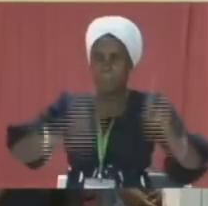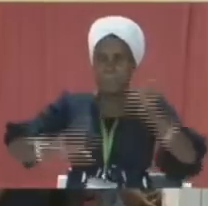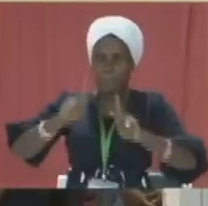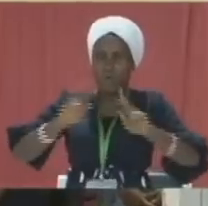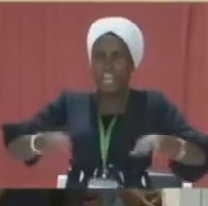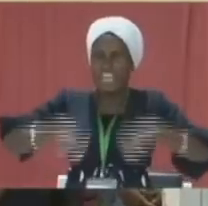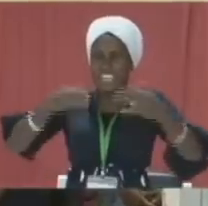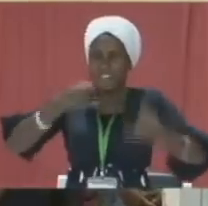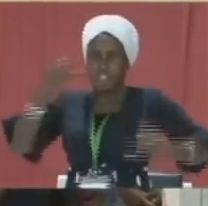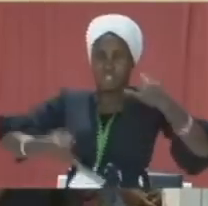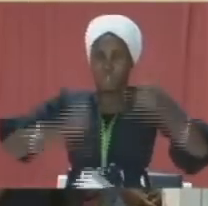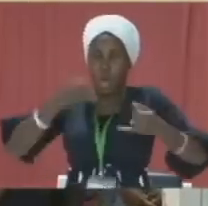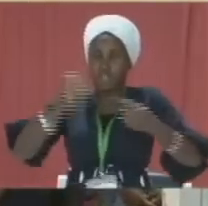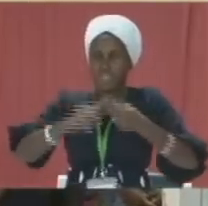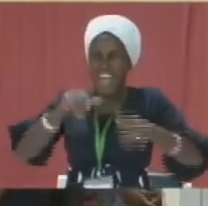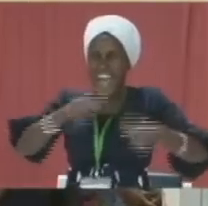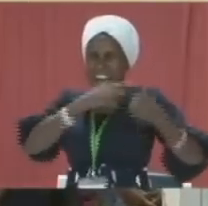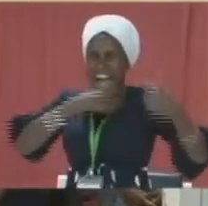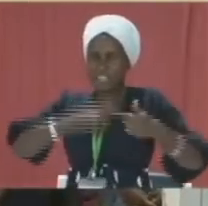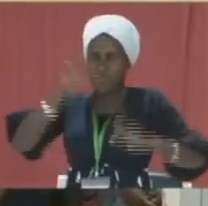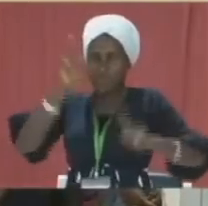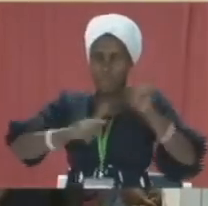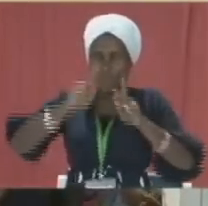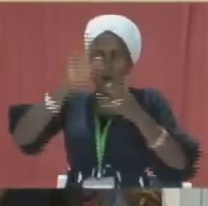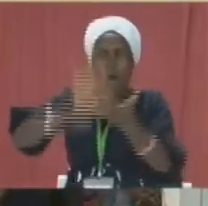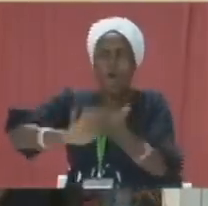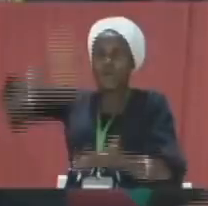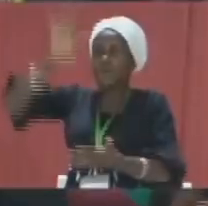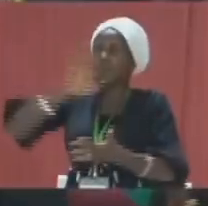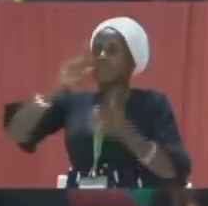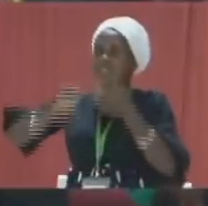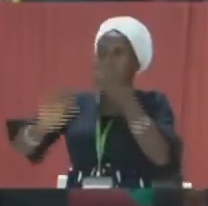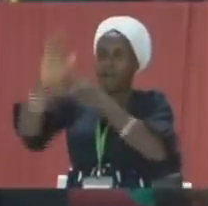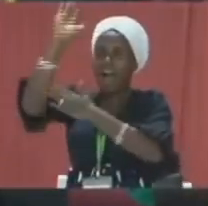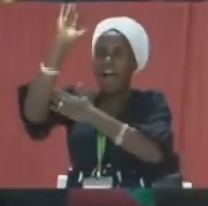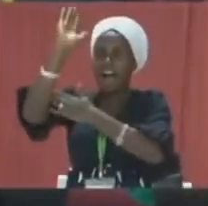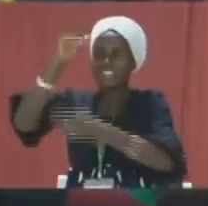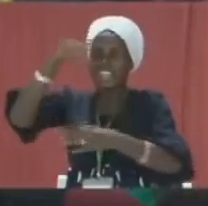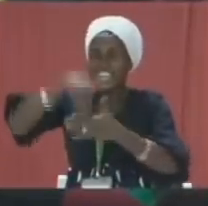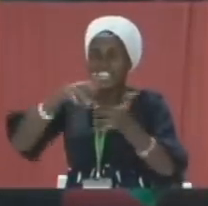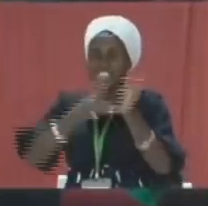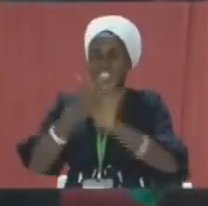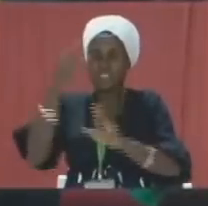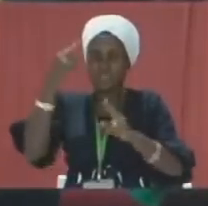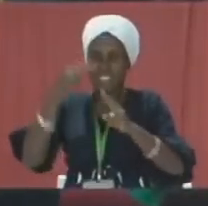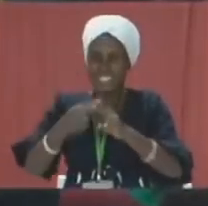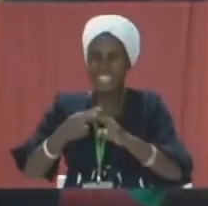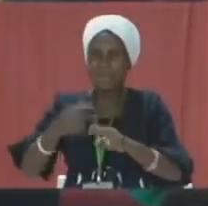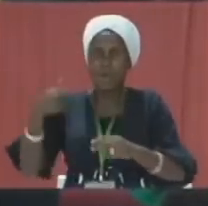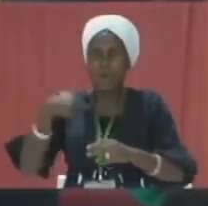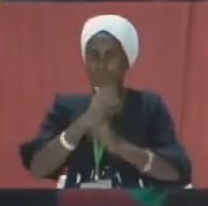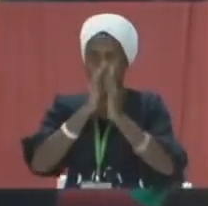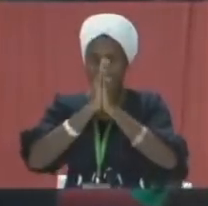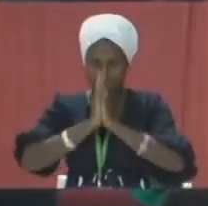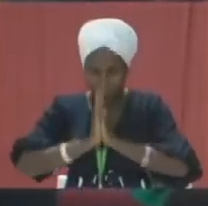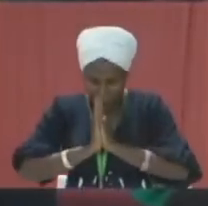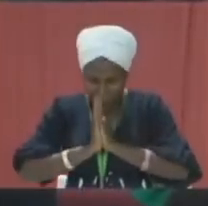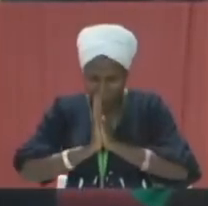of the people. Glory be to God. In Jesus' most powerful name we pray.